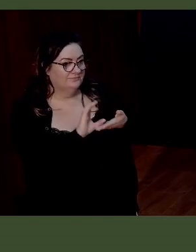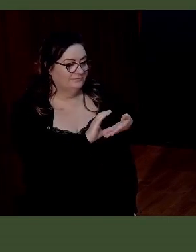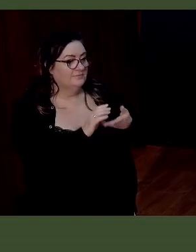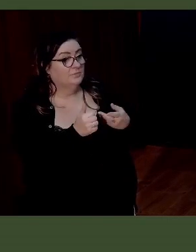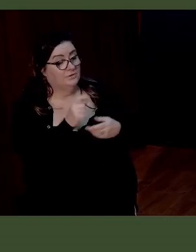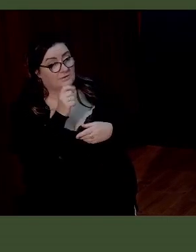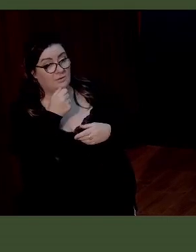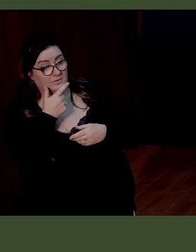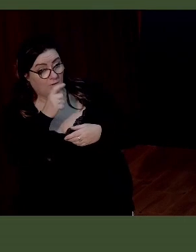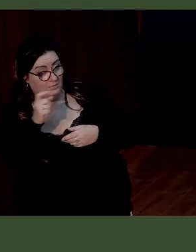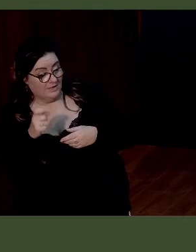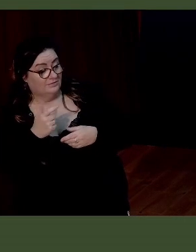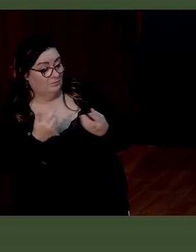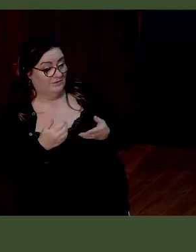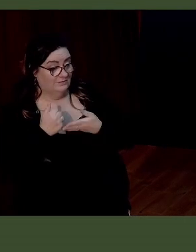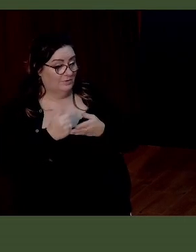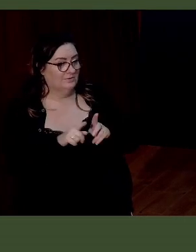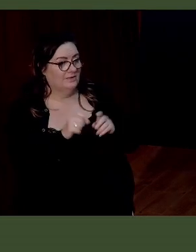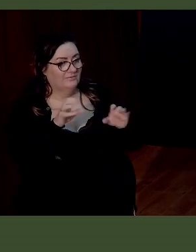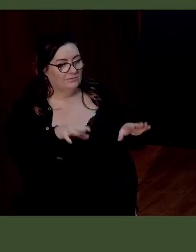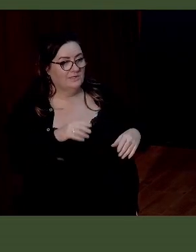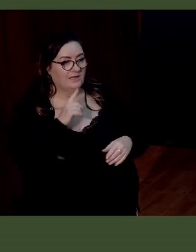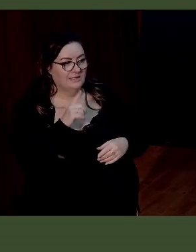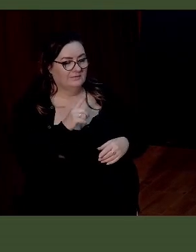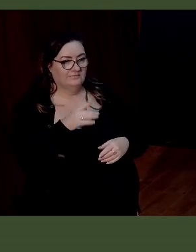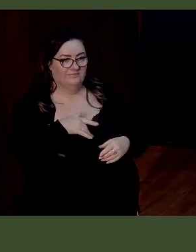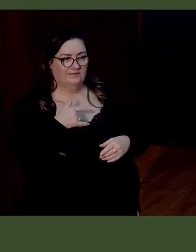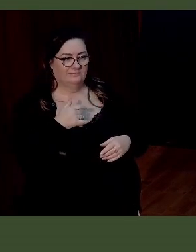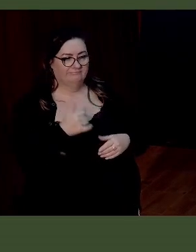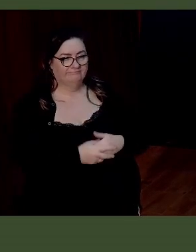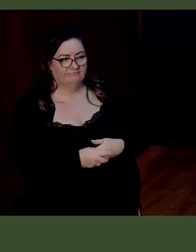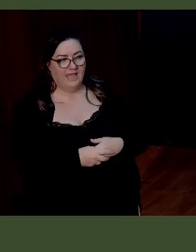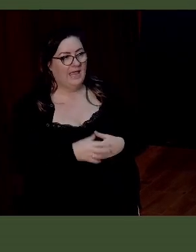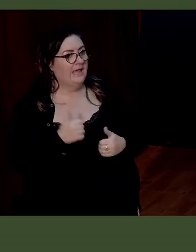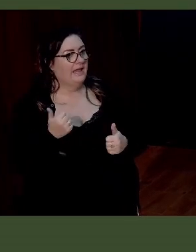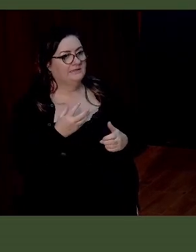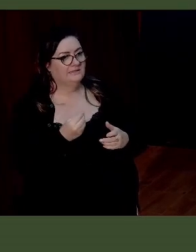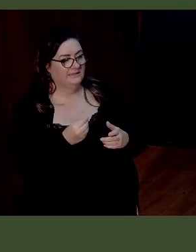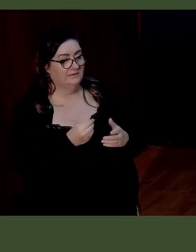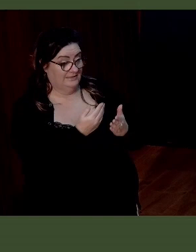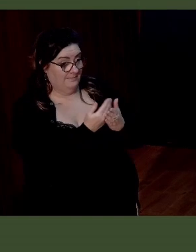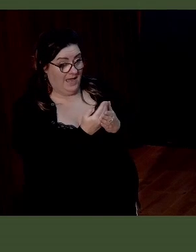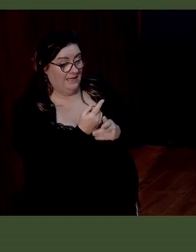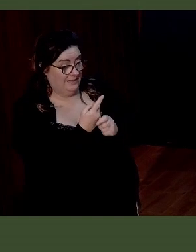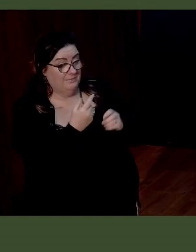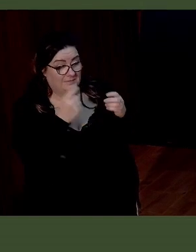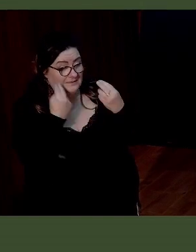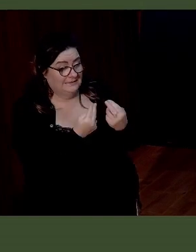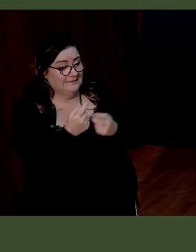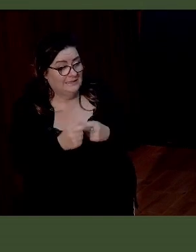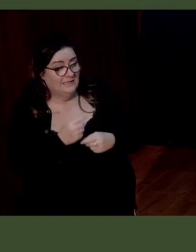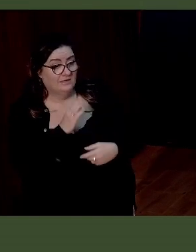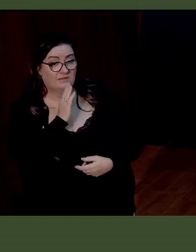indeed Dublin Corporation is interested in supporting, because it is felt that anything that makes a dent in the demand, because private housing